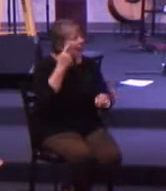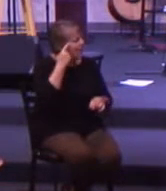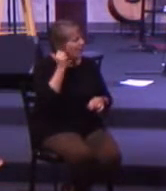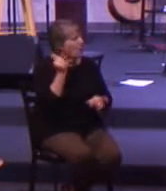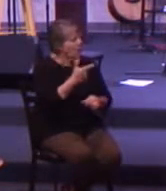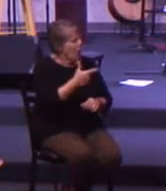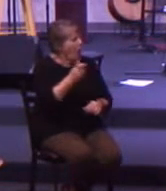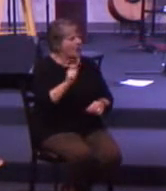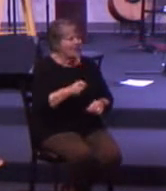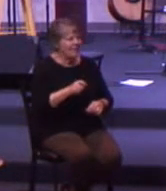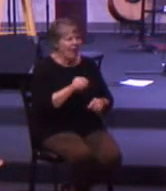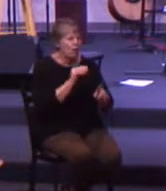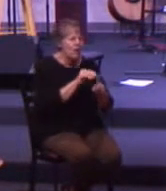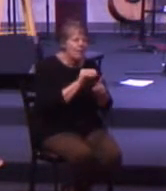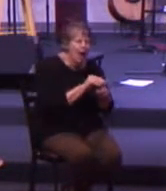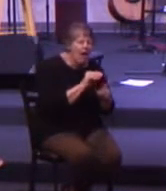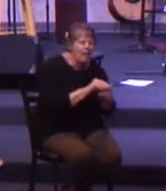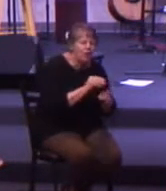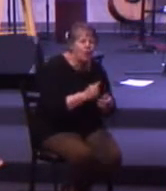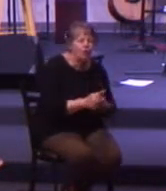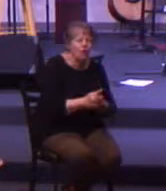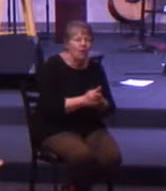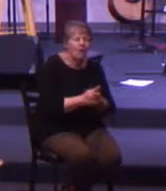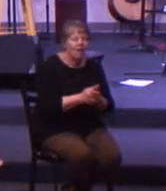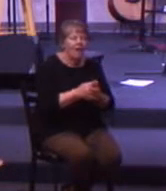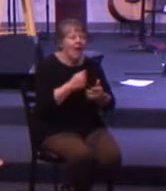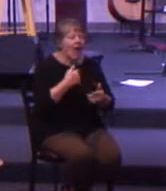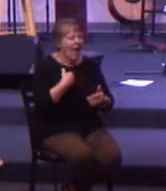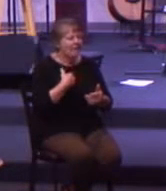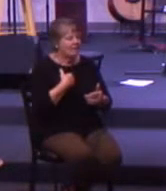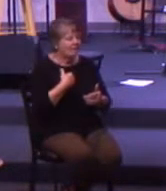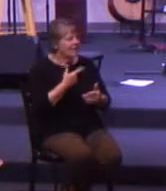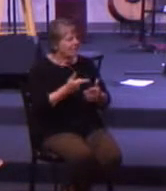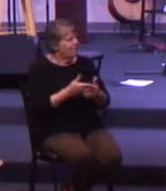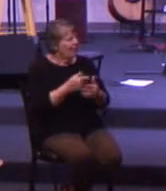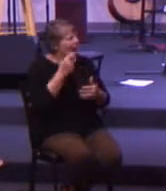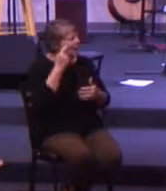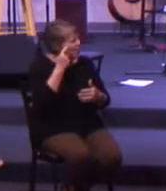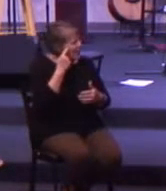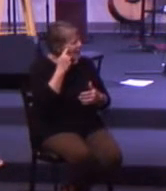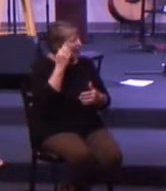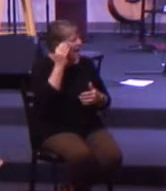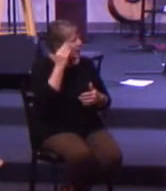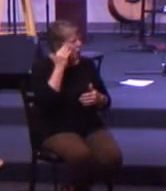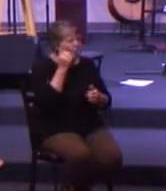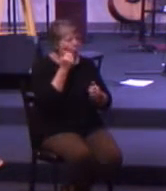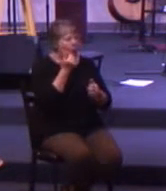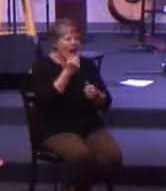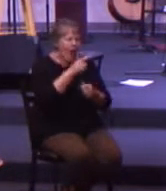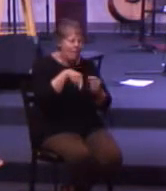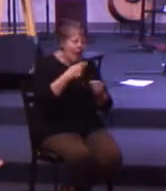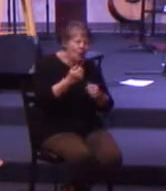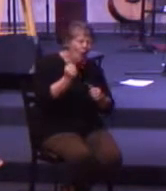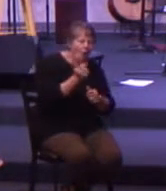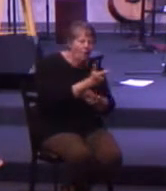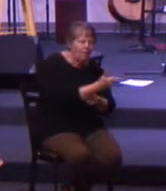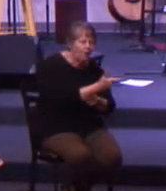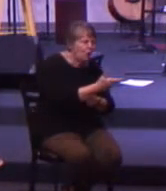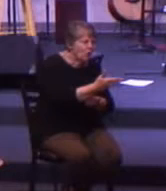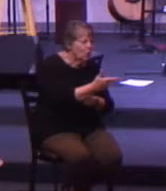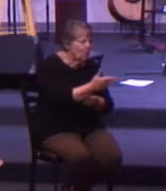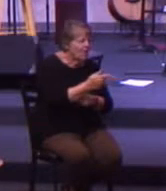you. Even if I don't know you, I think I know this about you. And I hope this isn't presumptuous, but wherever you're stuck, here's what I know. Stuck